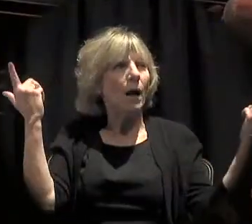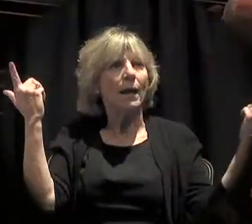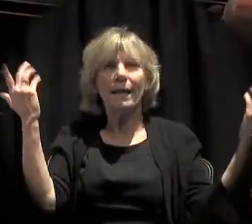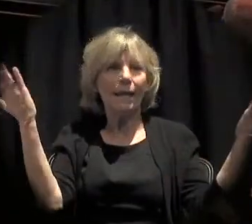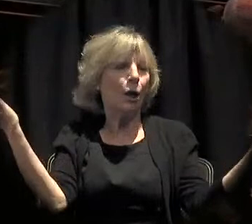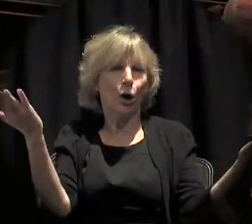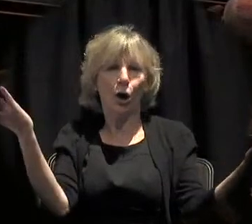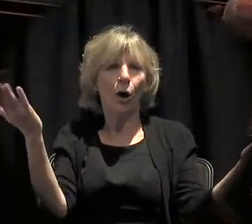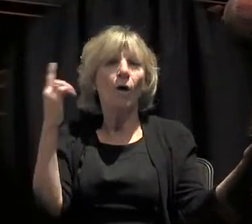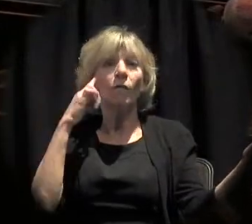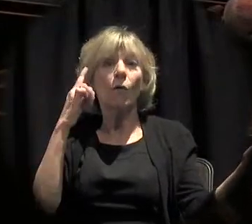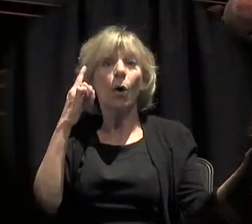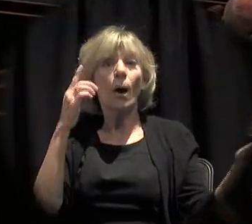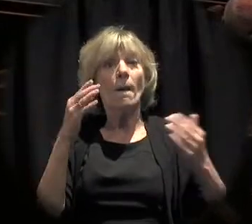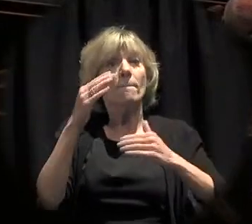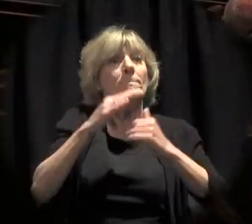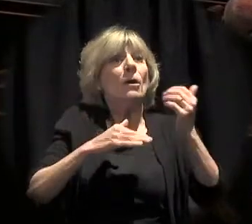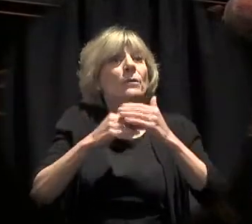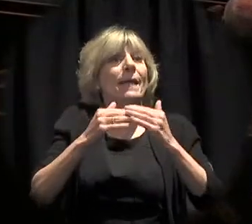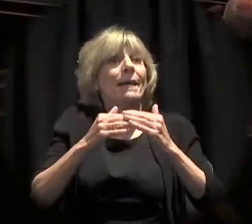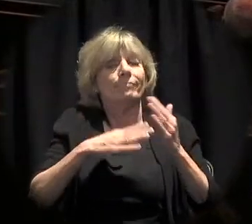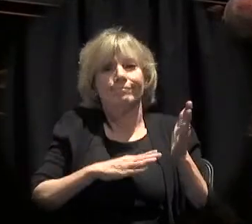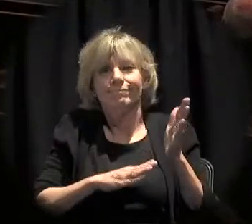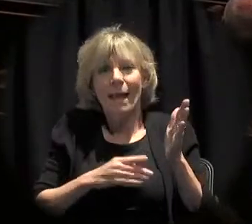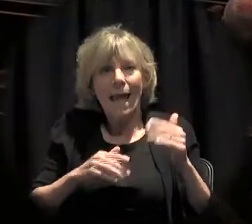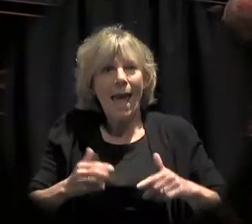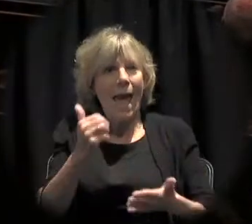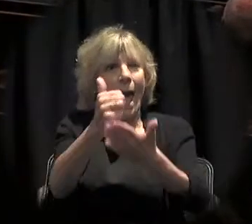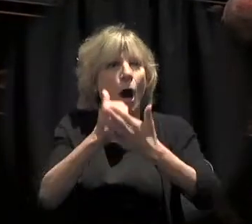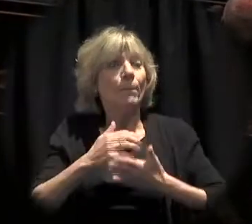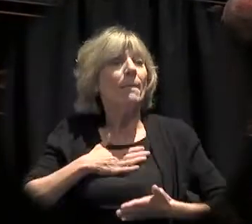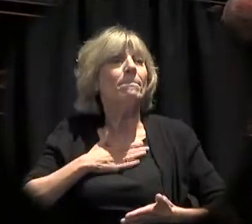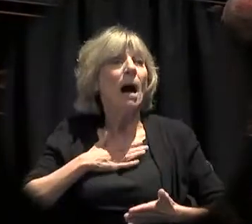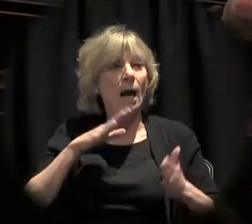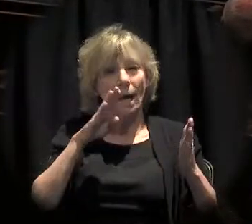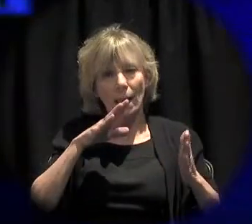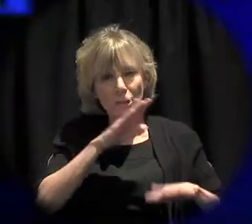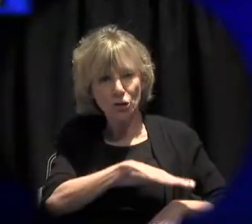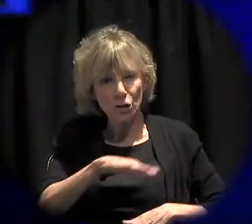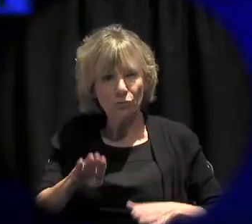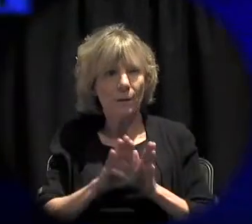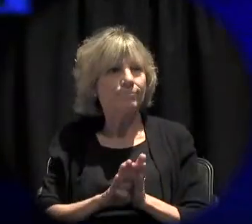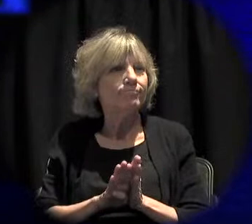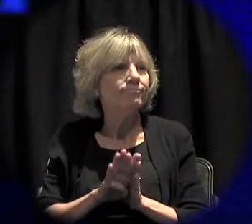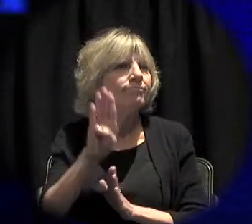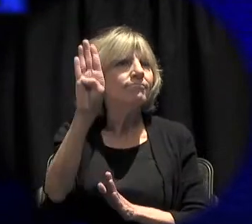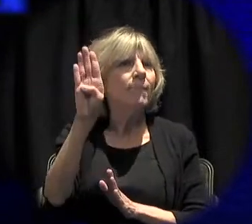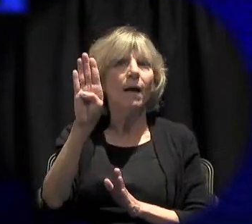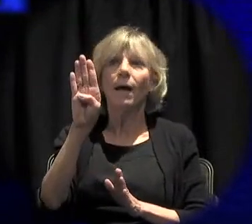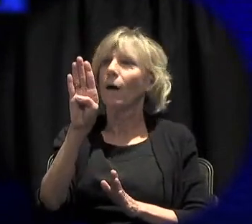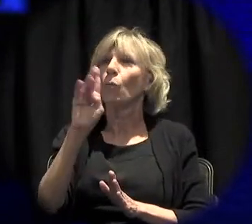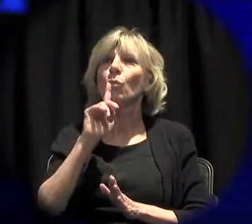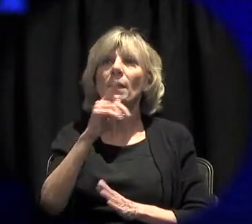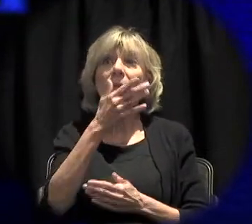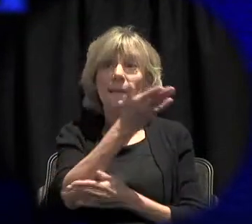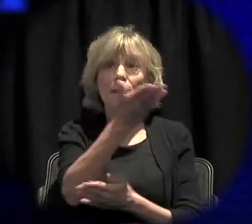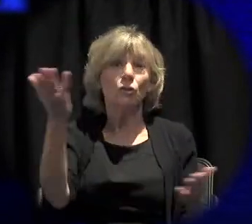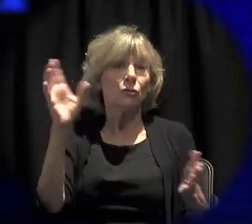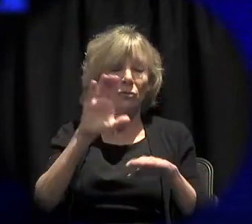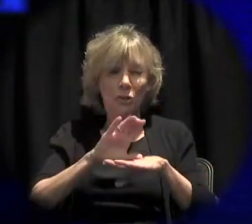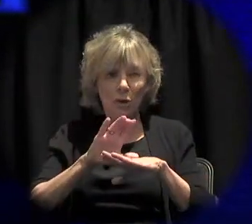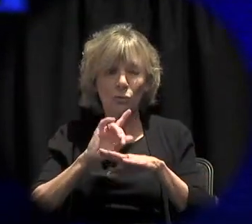who built into the lives of my children in student ministries and children's ministries. This church had an unbelievable impact on